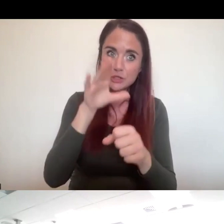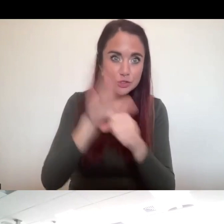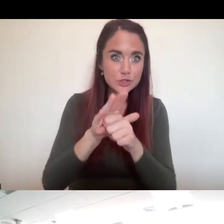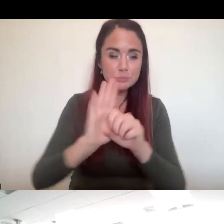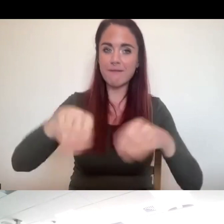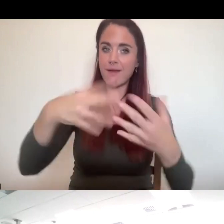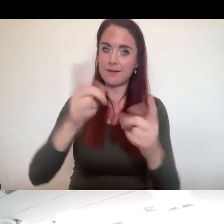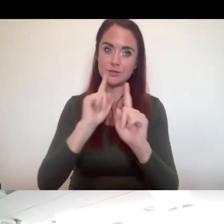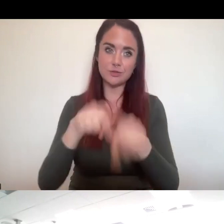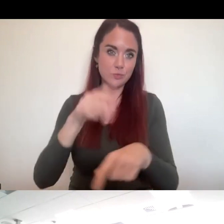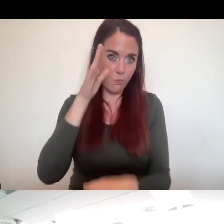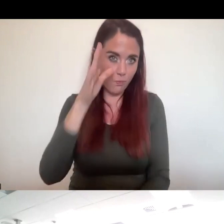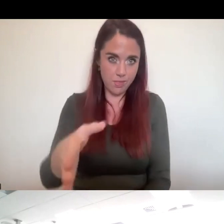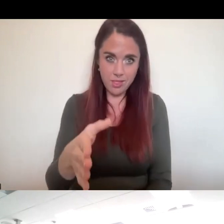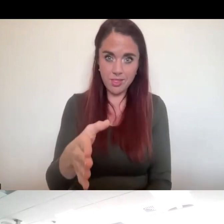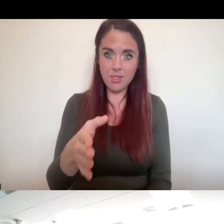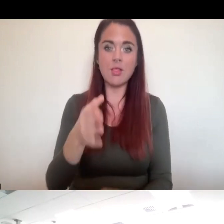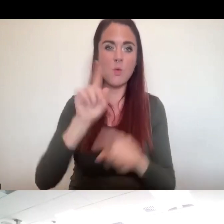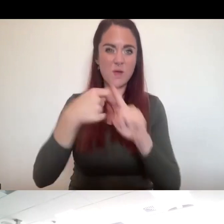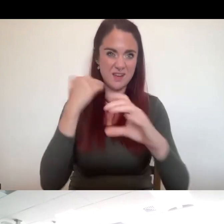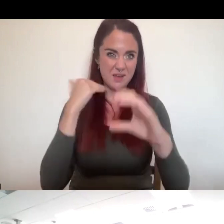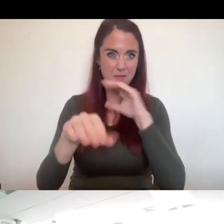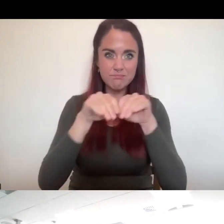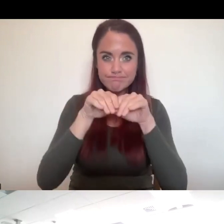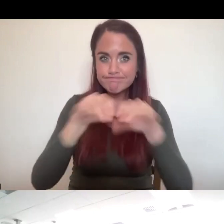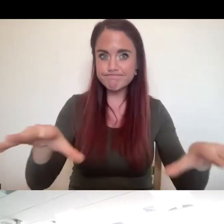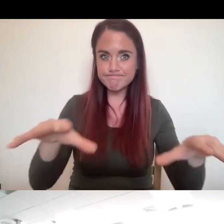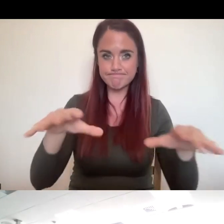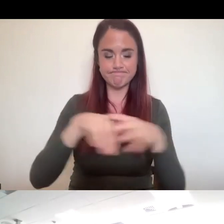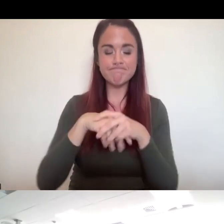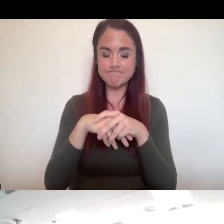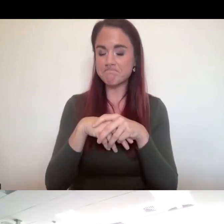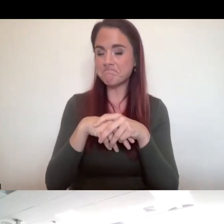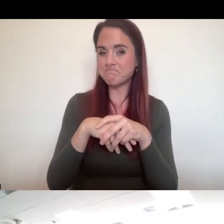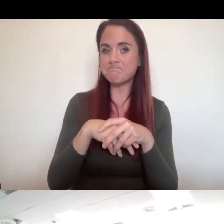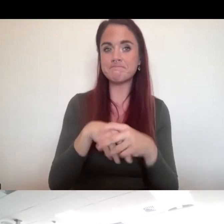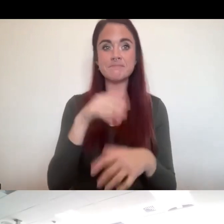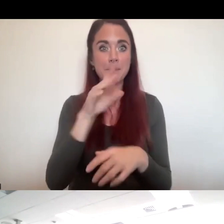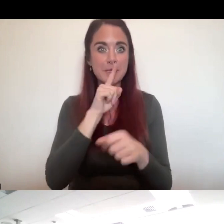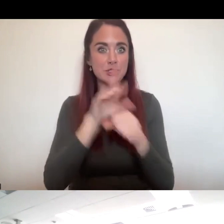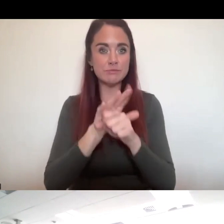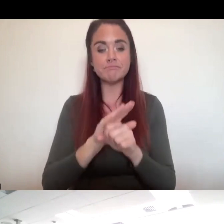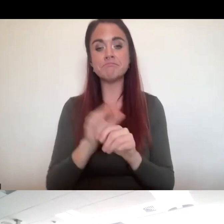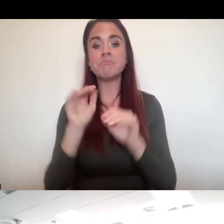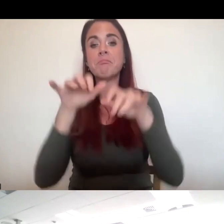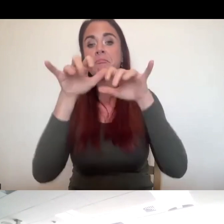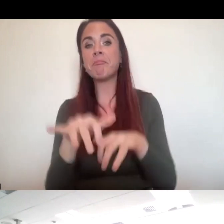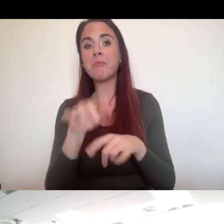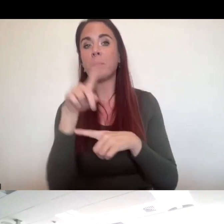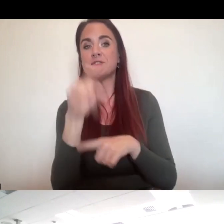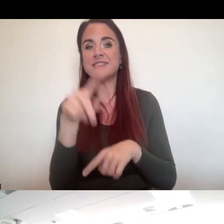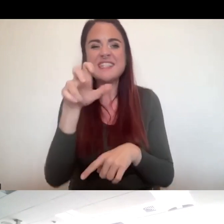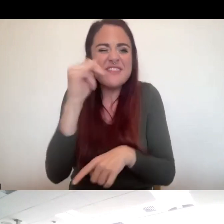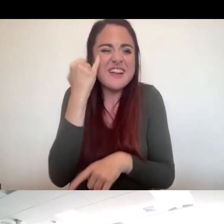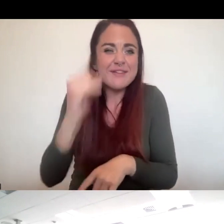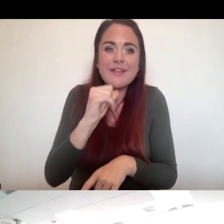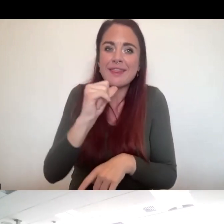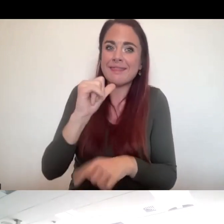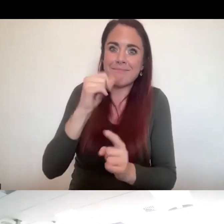provide answers in the follow-up email that you will receive. So make sure that you put them in there, even if you don't think that there'll be